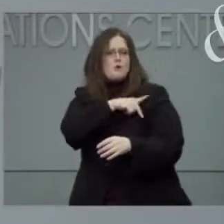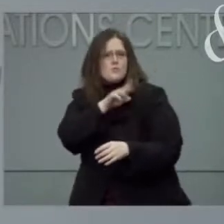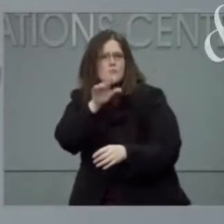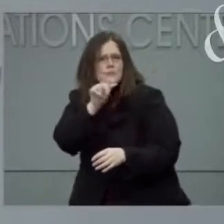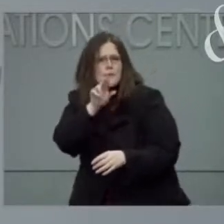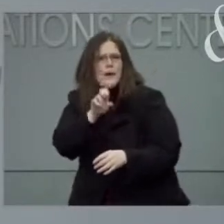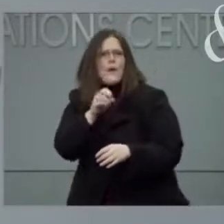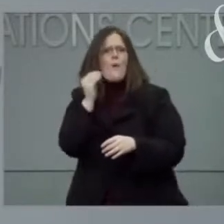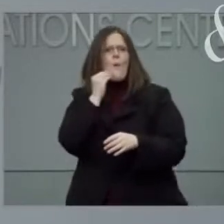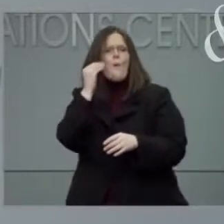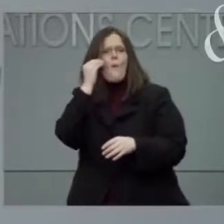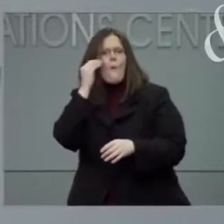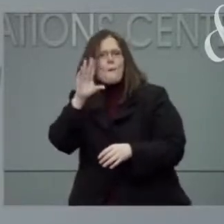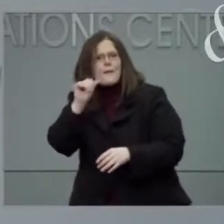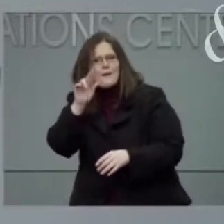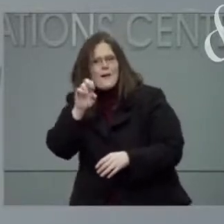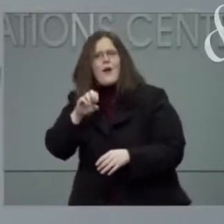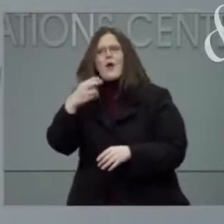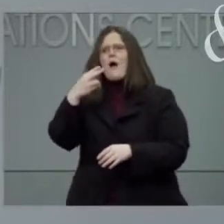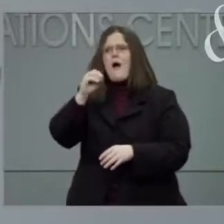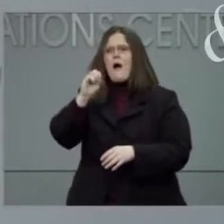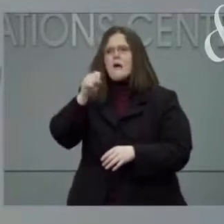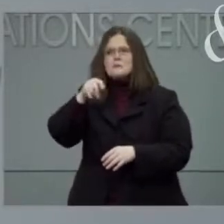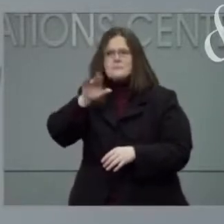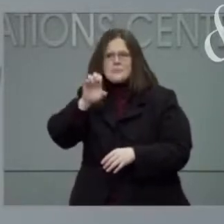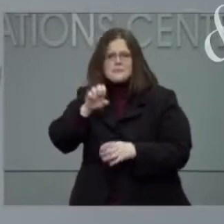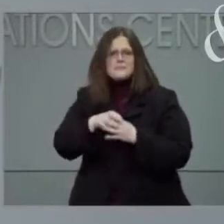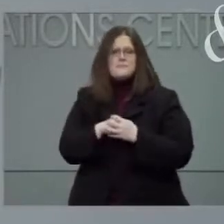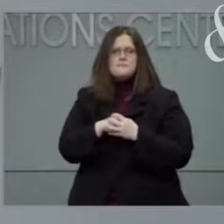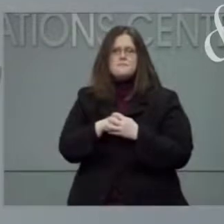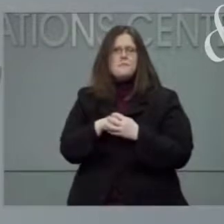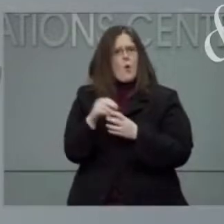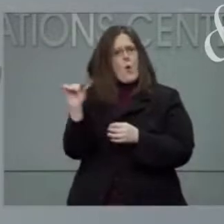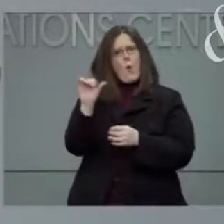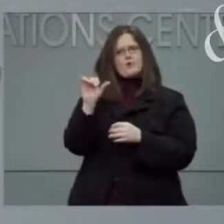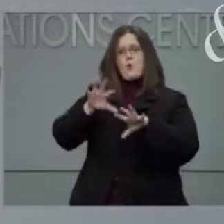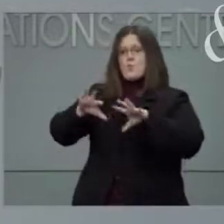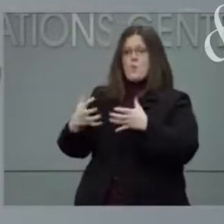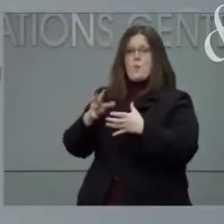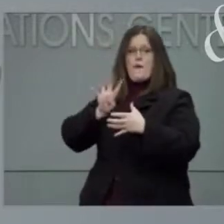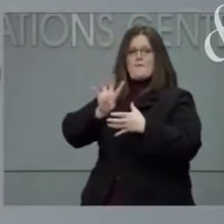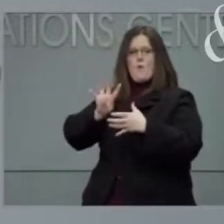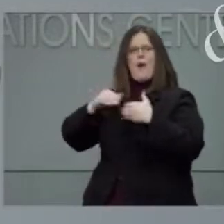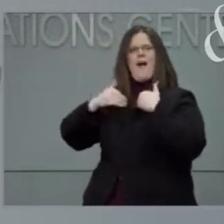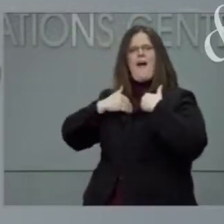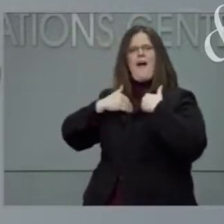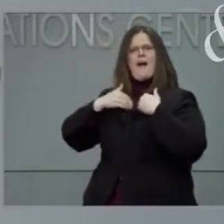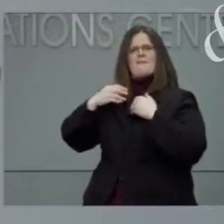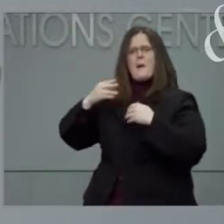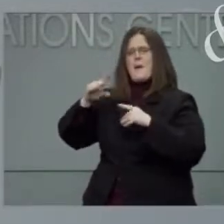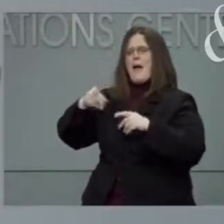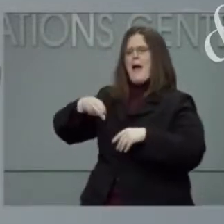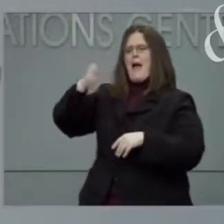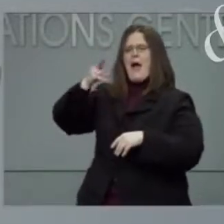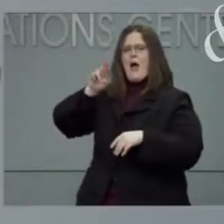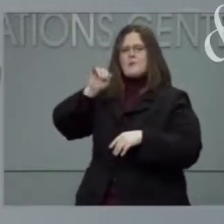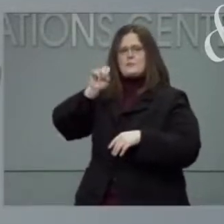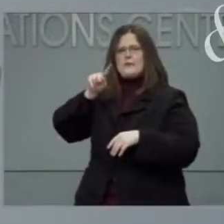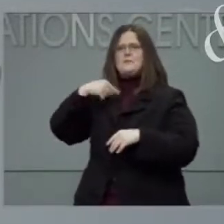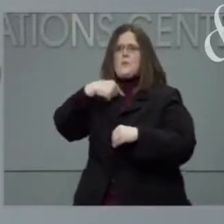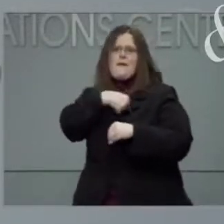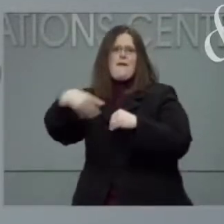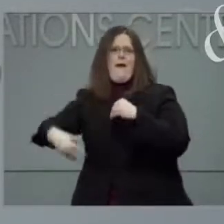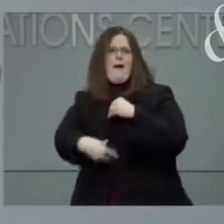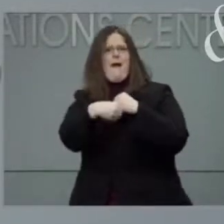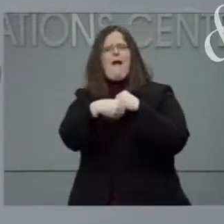include intellectual and developmental disabilities such as Down syndrome and neurologic conditions such as dementia. All of